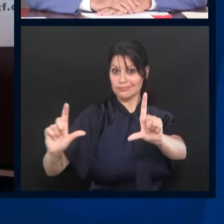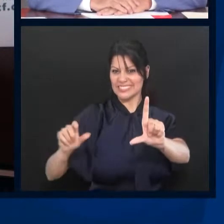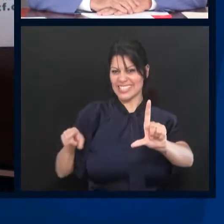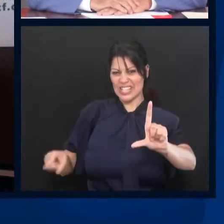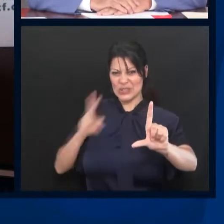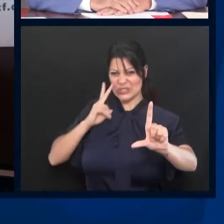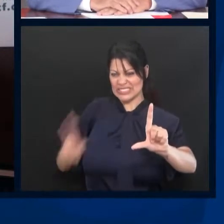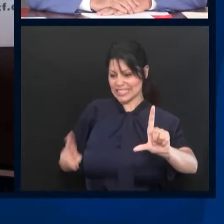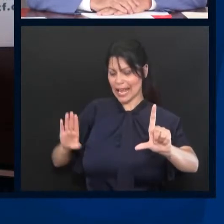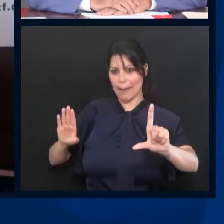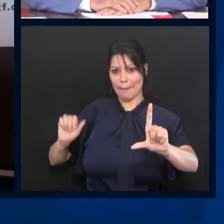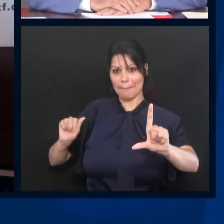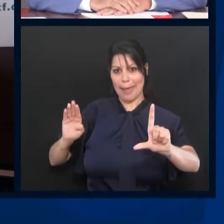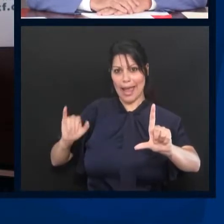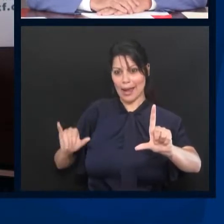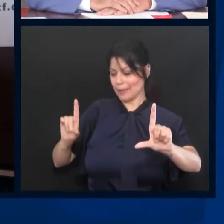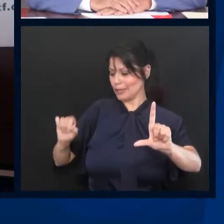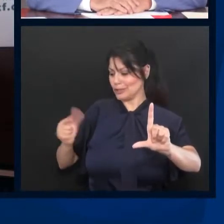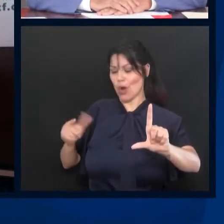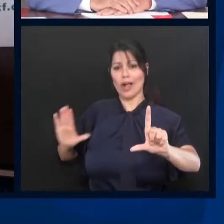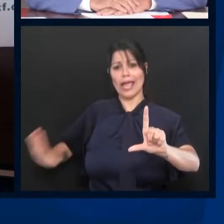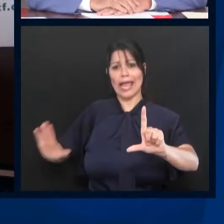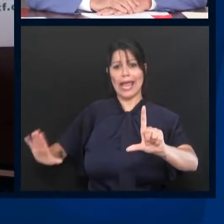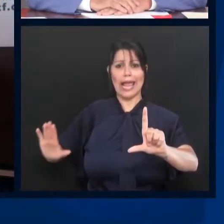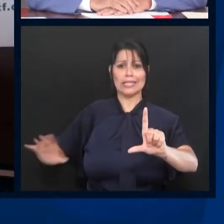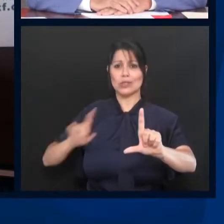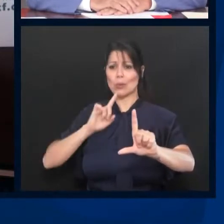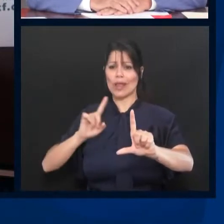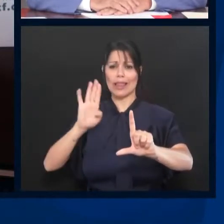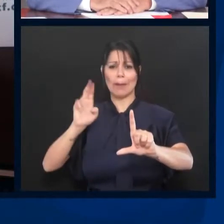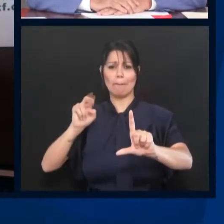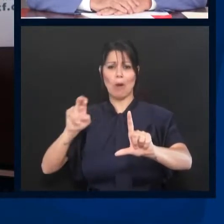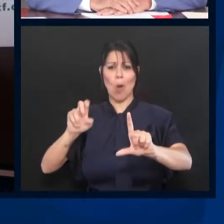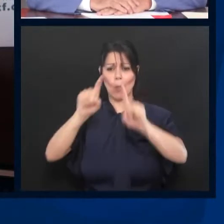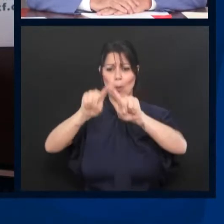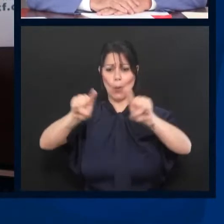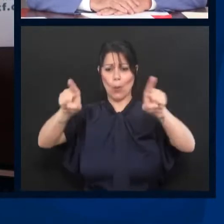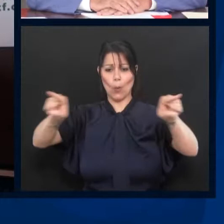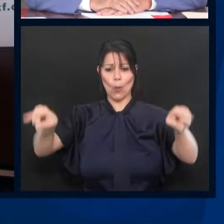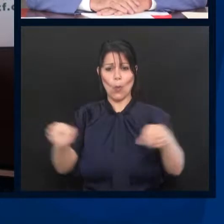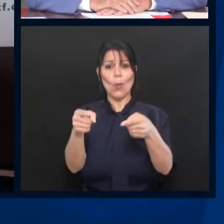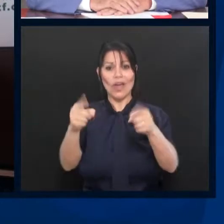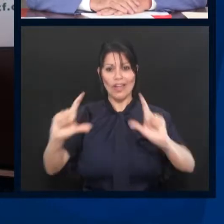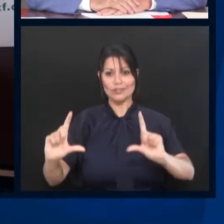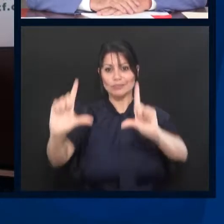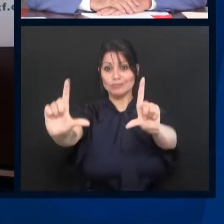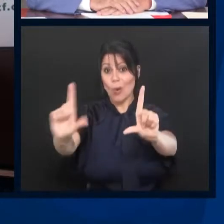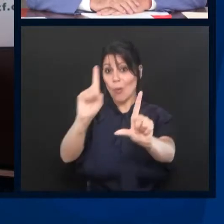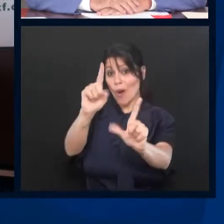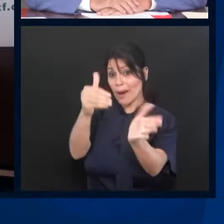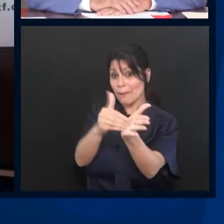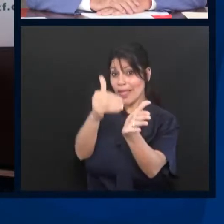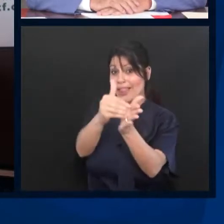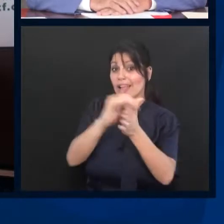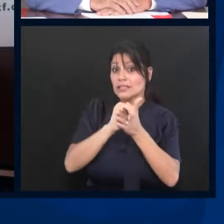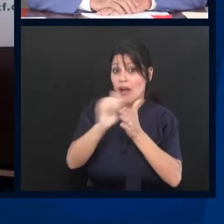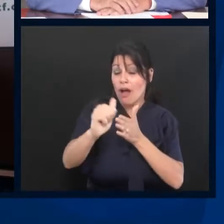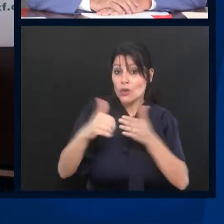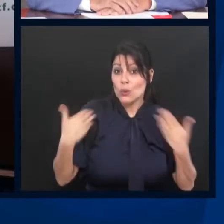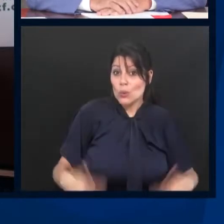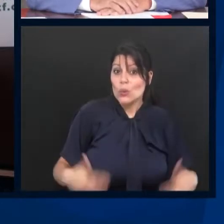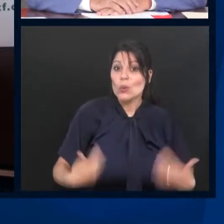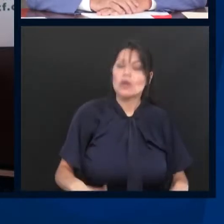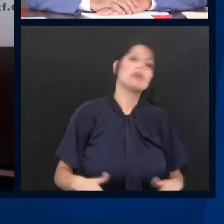bone check and everything for $1 million. You know, and we can't lose sight about what this is all